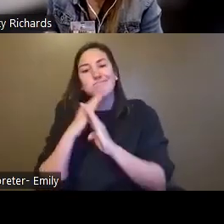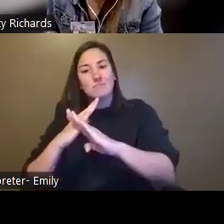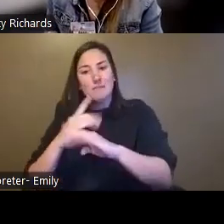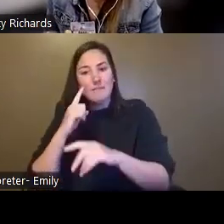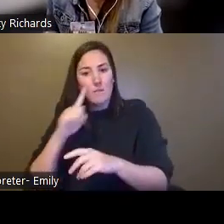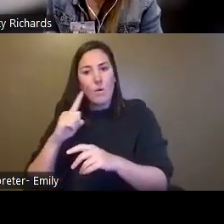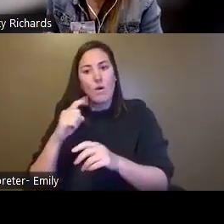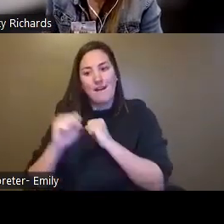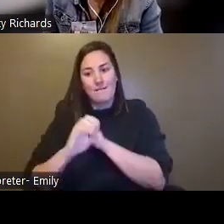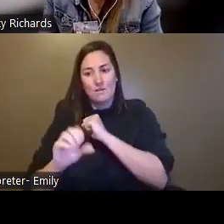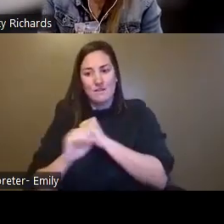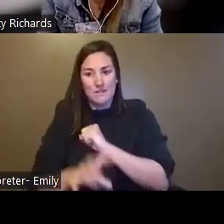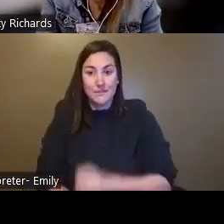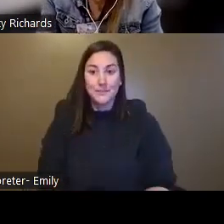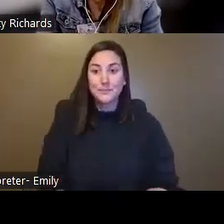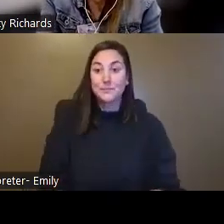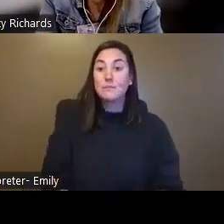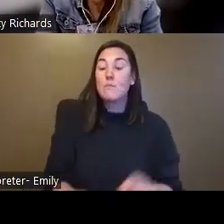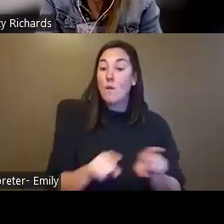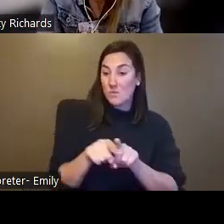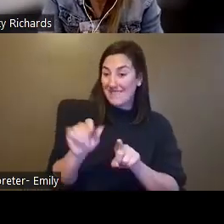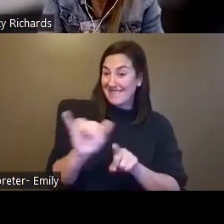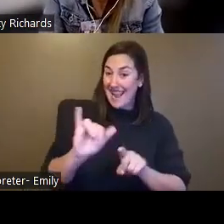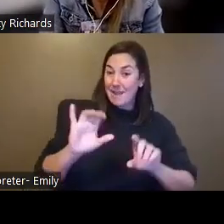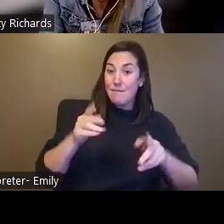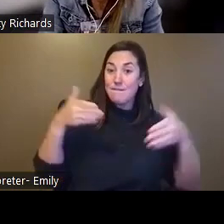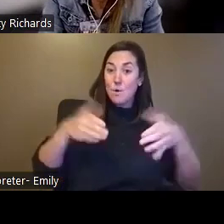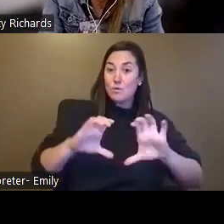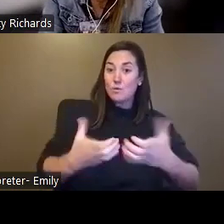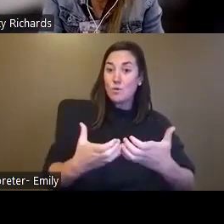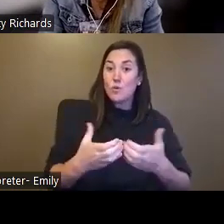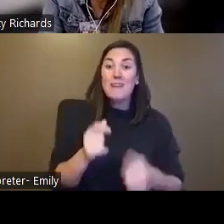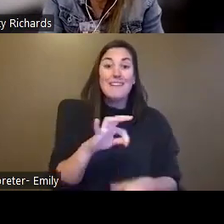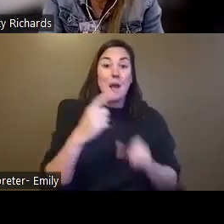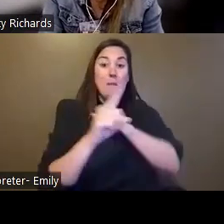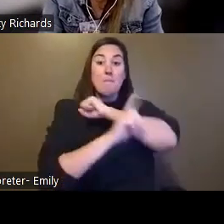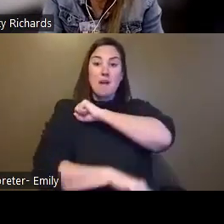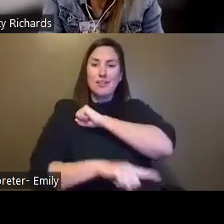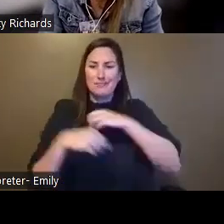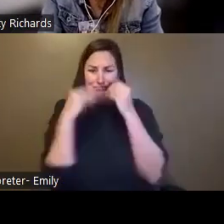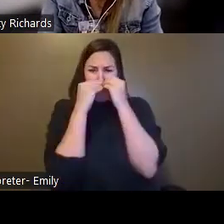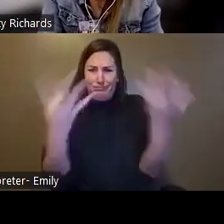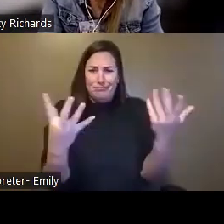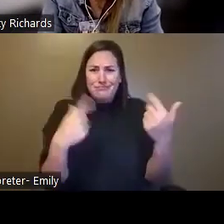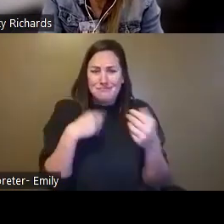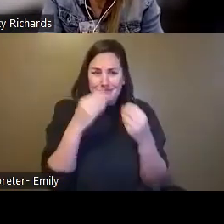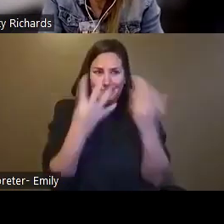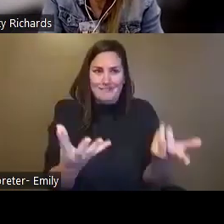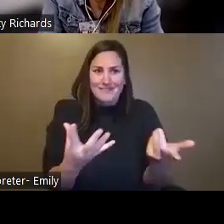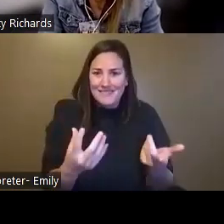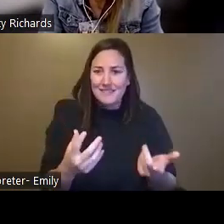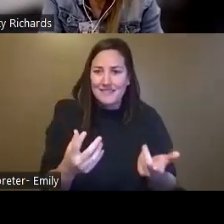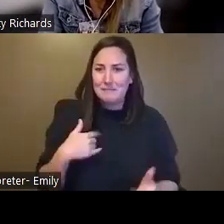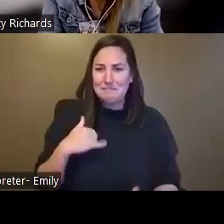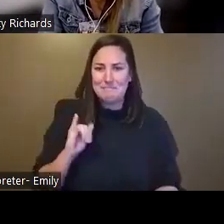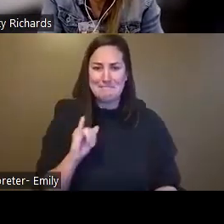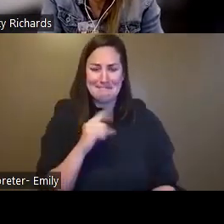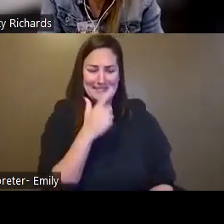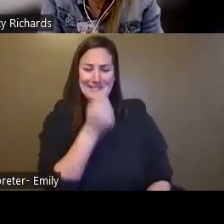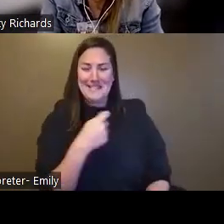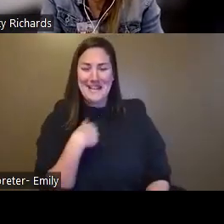this focus group. The youth said that they didn't care if they got punished. Thought that was kind of interesting, and I'm still trying to figure that piece